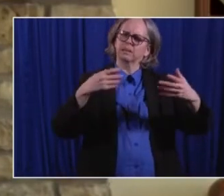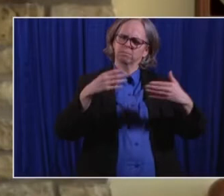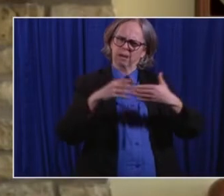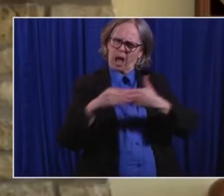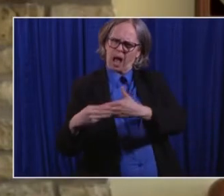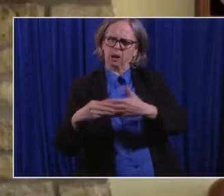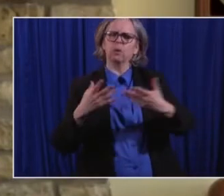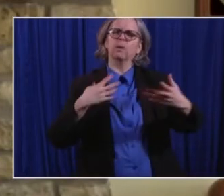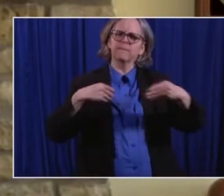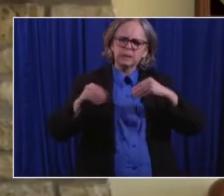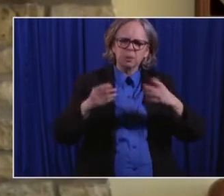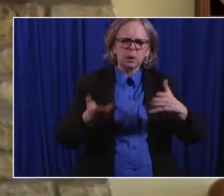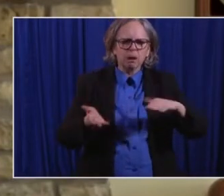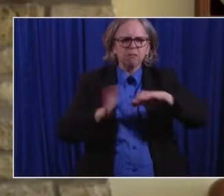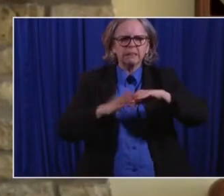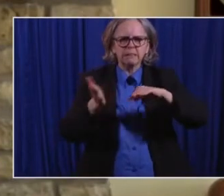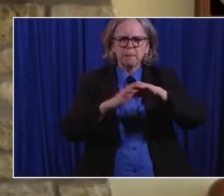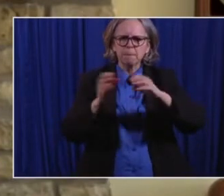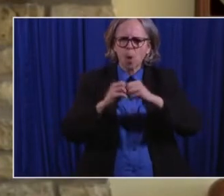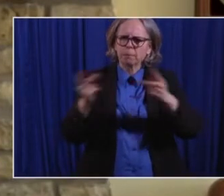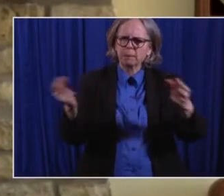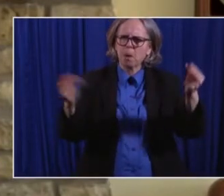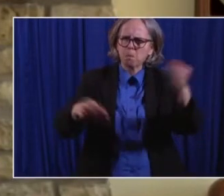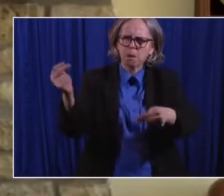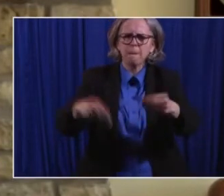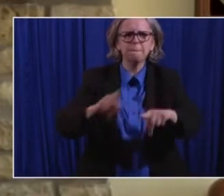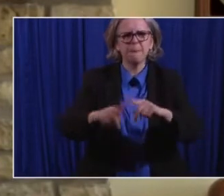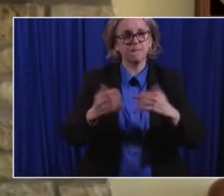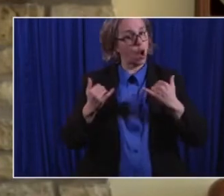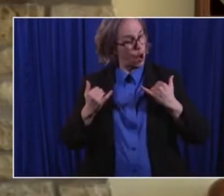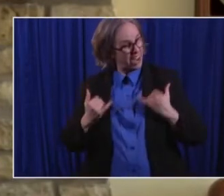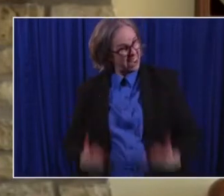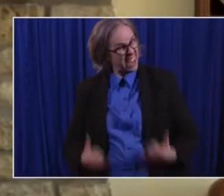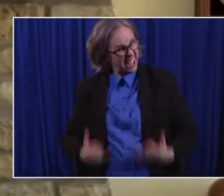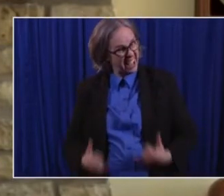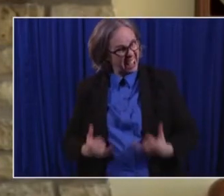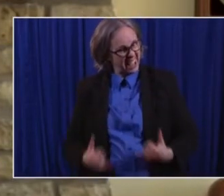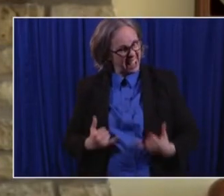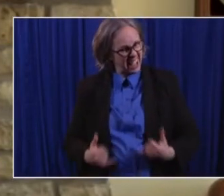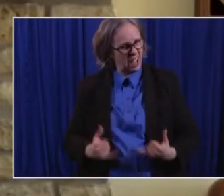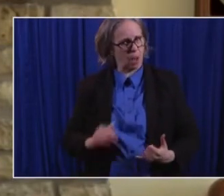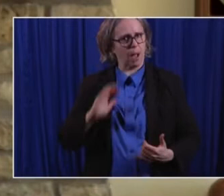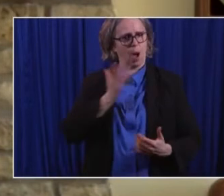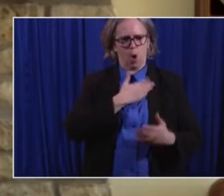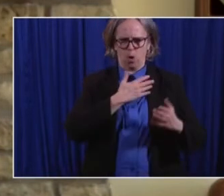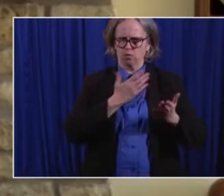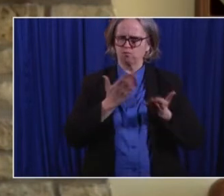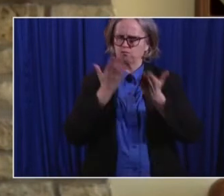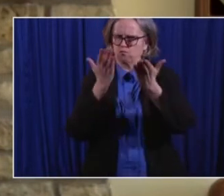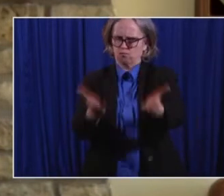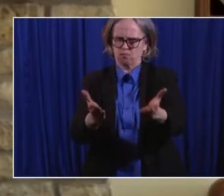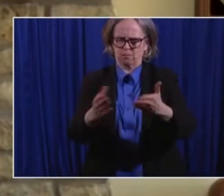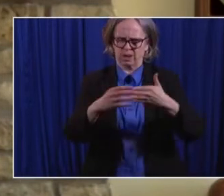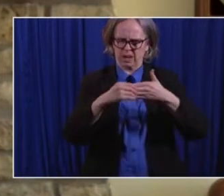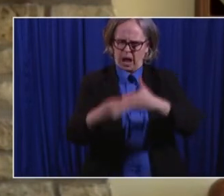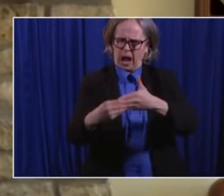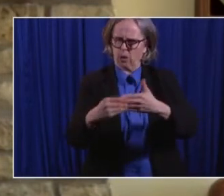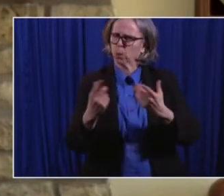then. But this is where we are today. And this is what we can tell you today.